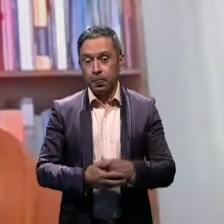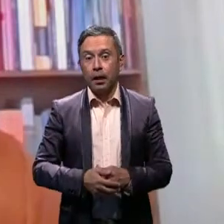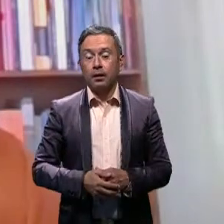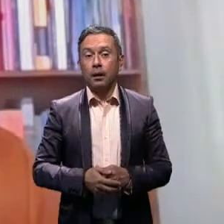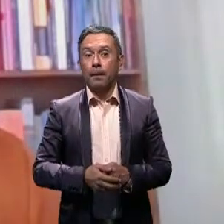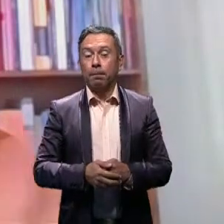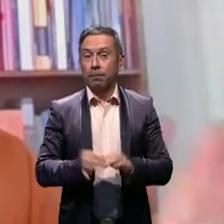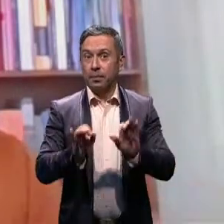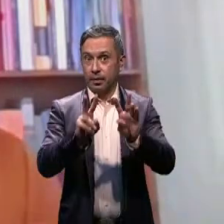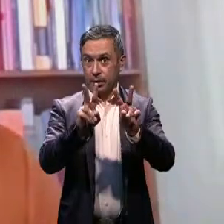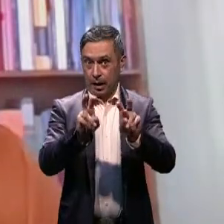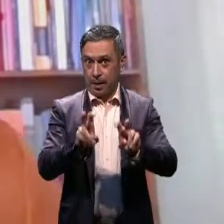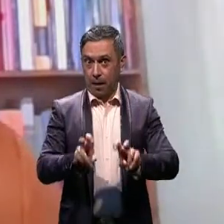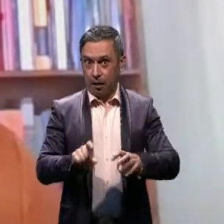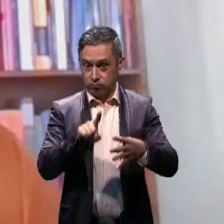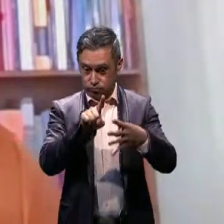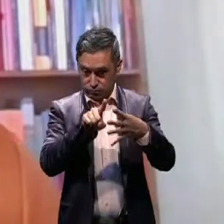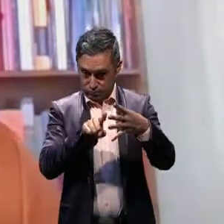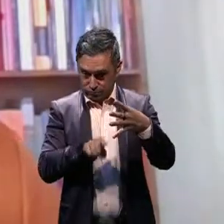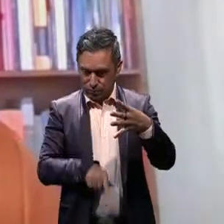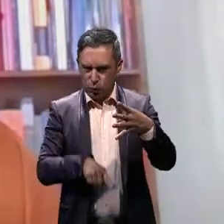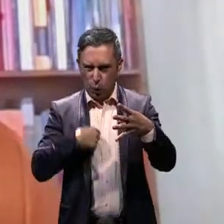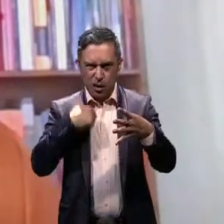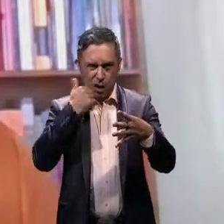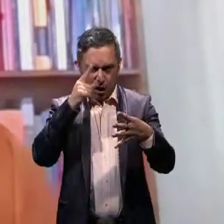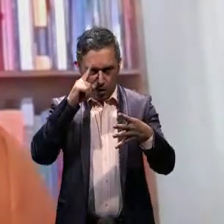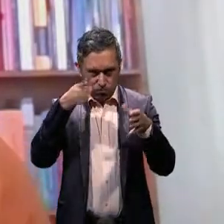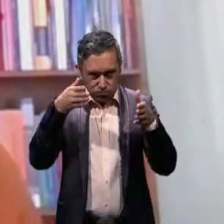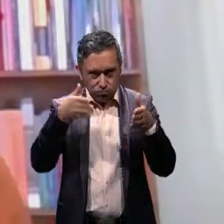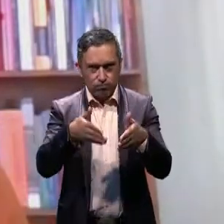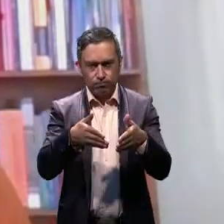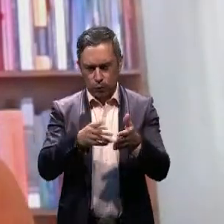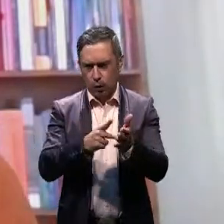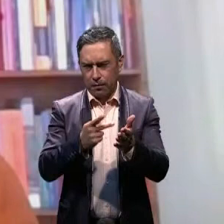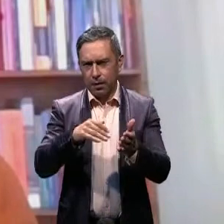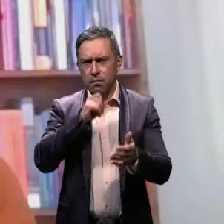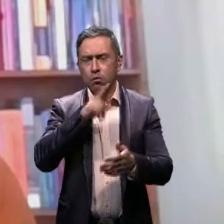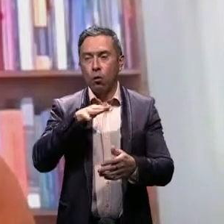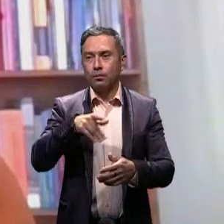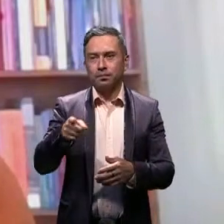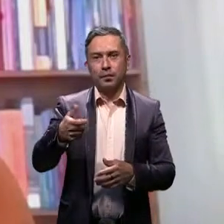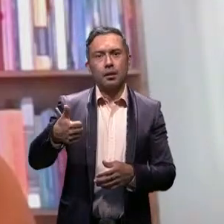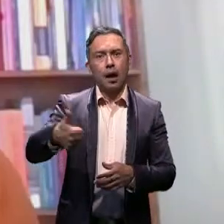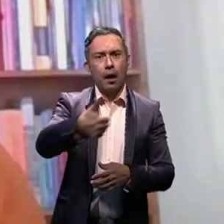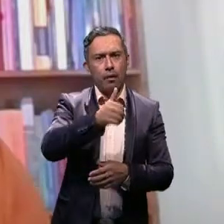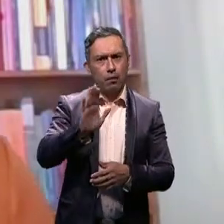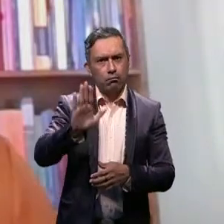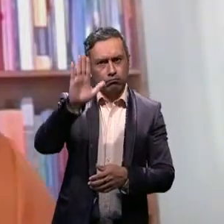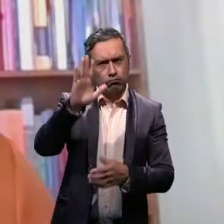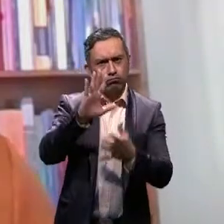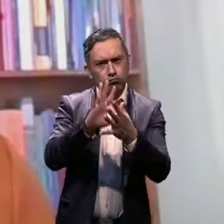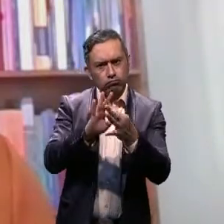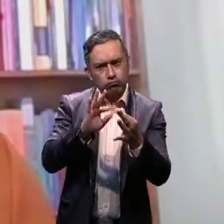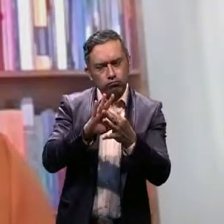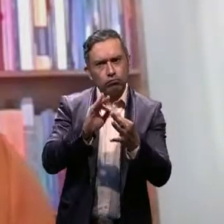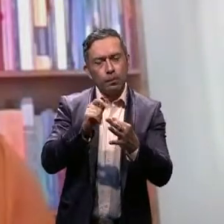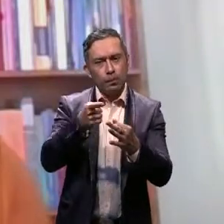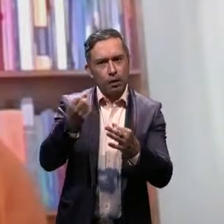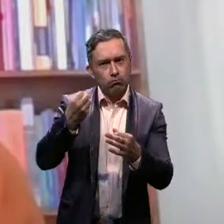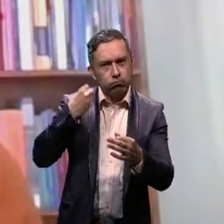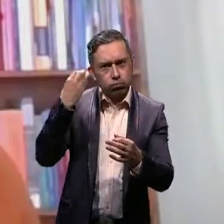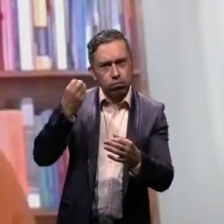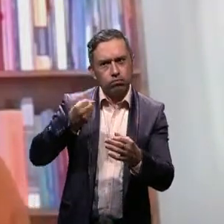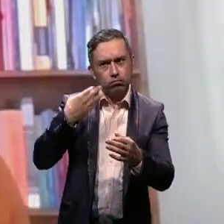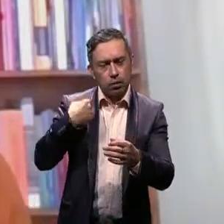highlight these points, even though, of course, each intervention has